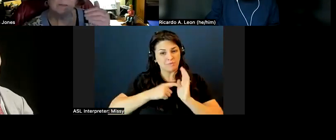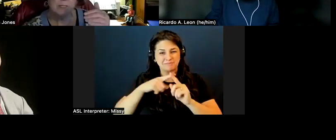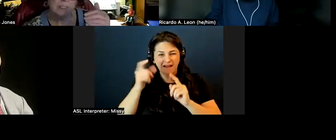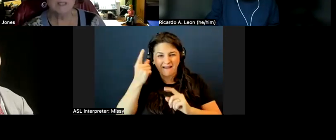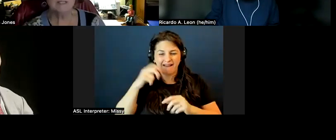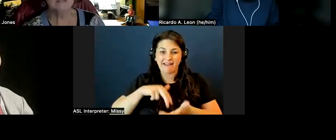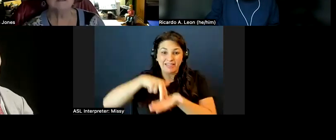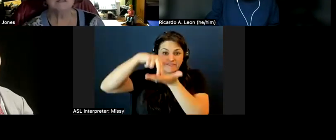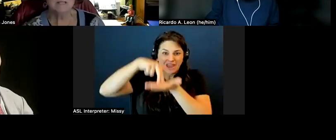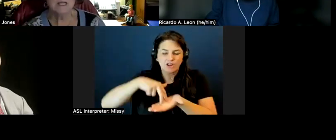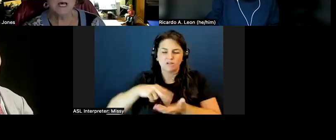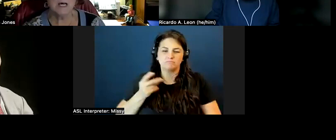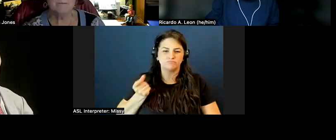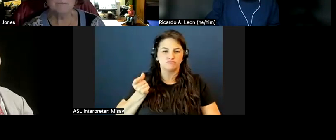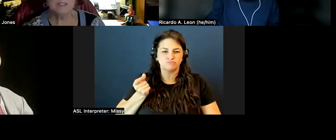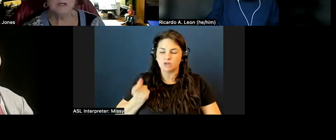would give somebody direct access,